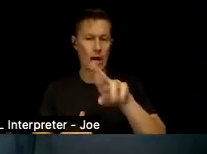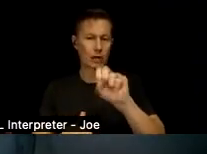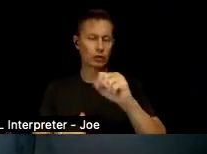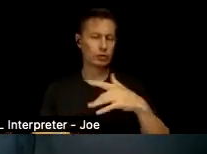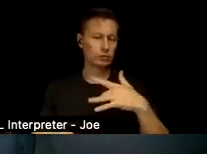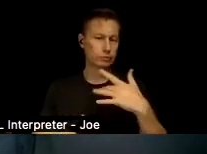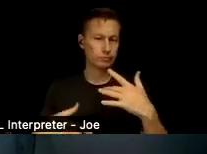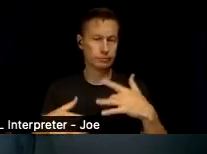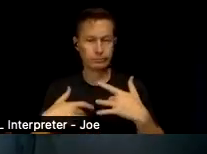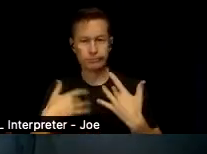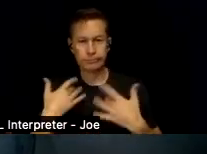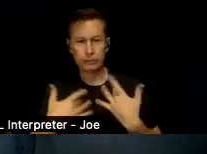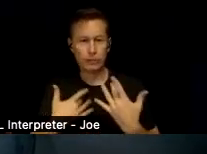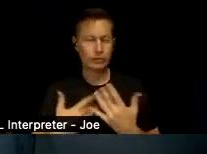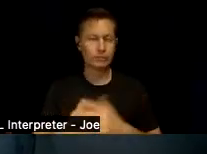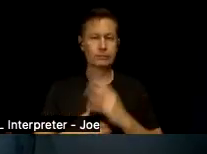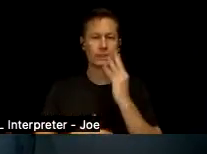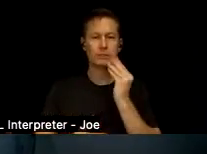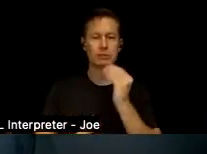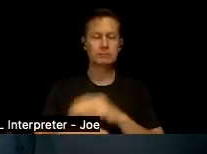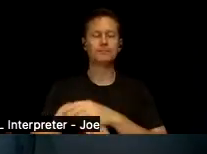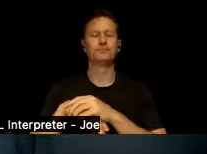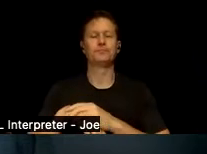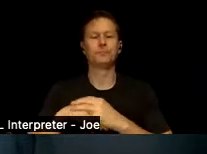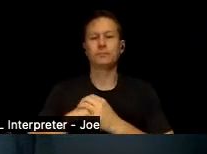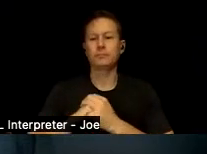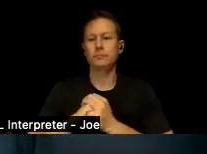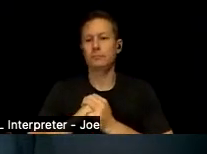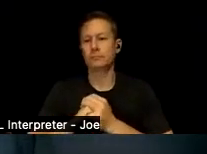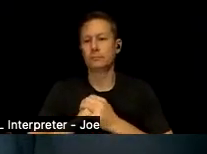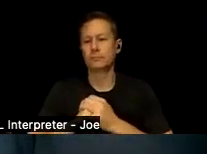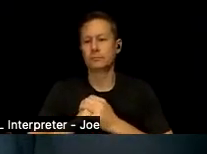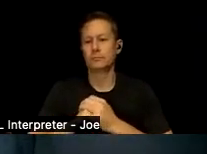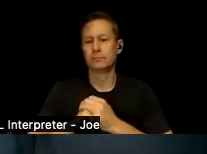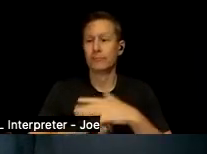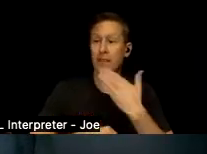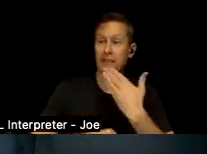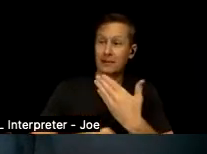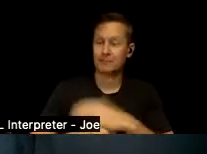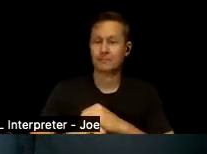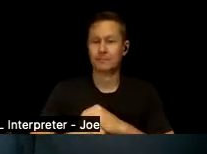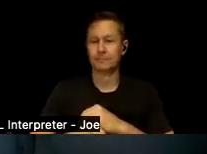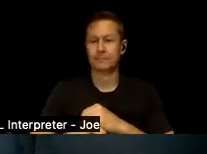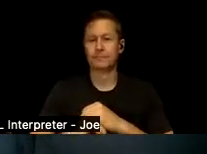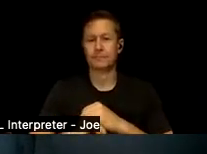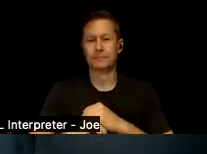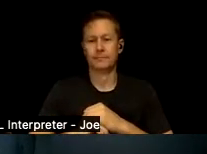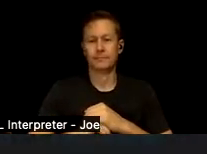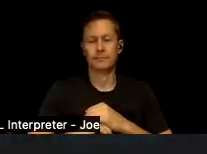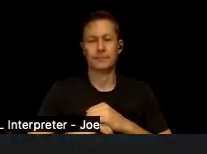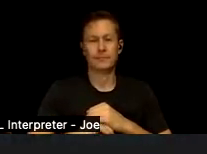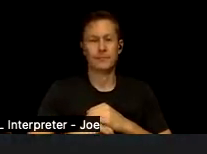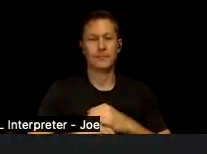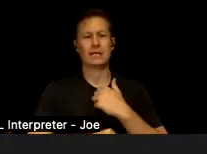you. Anything else, Sue? Thank you. Okay, so again, sorry for these